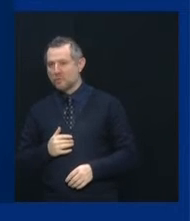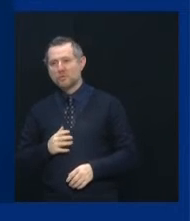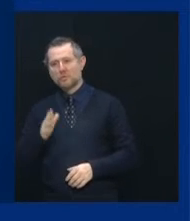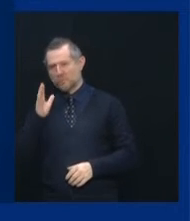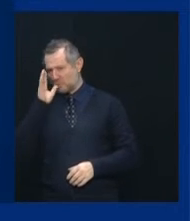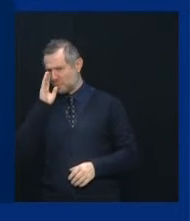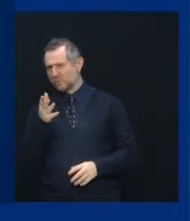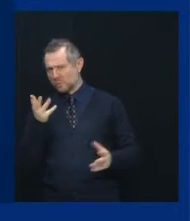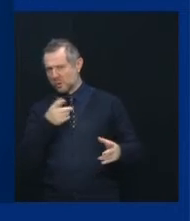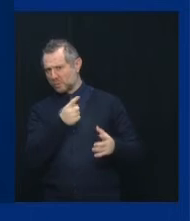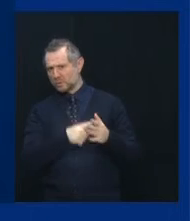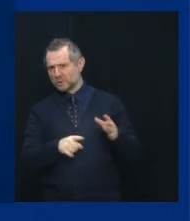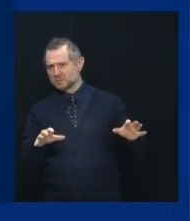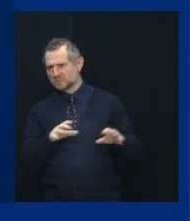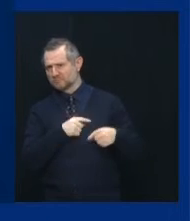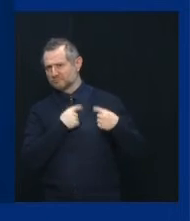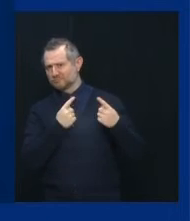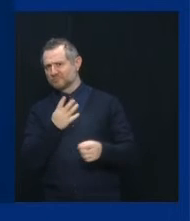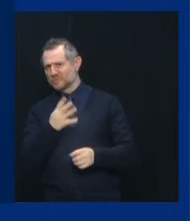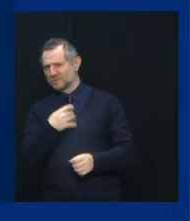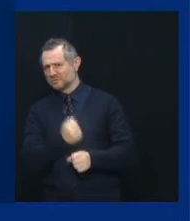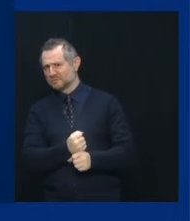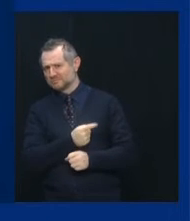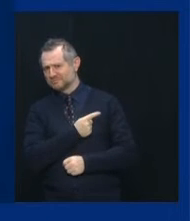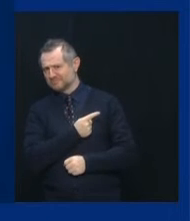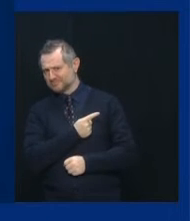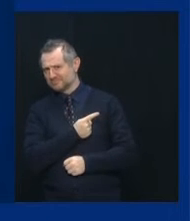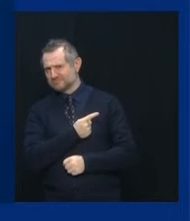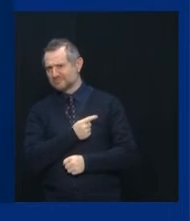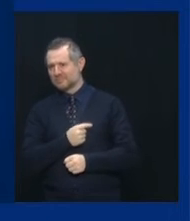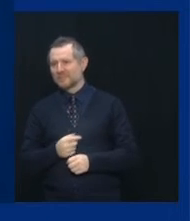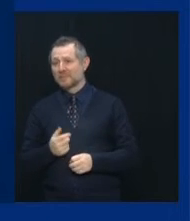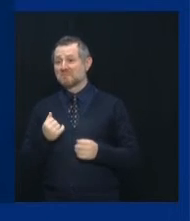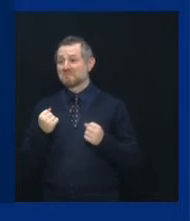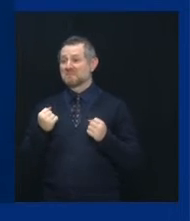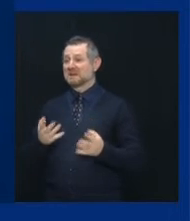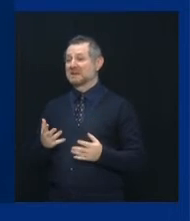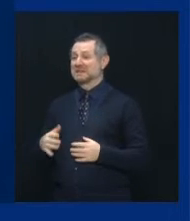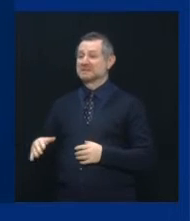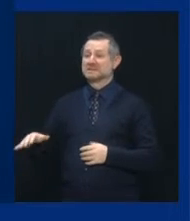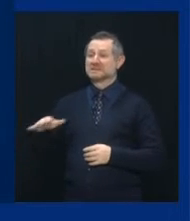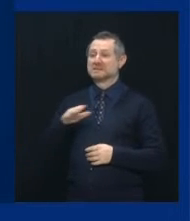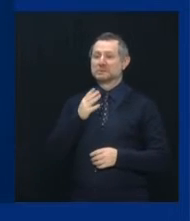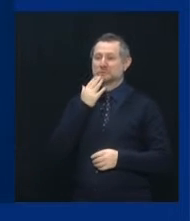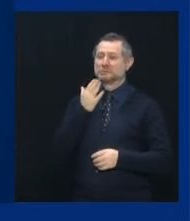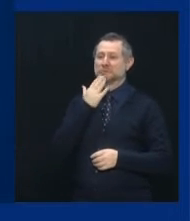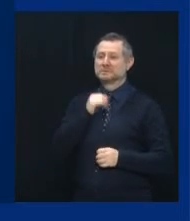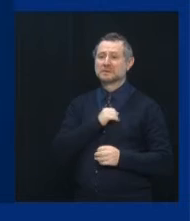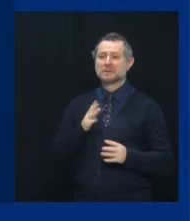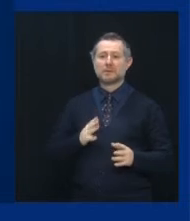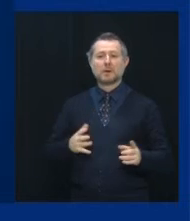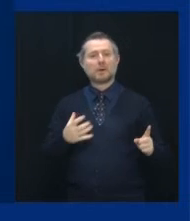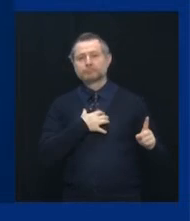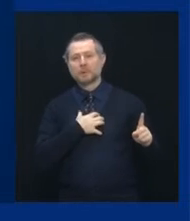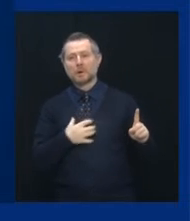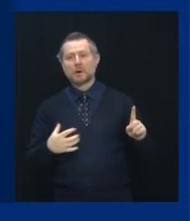4 years. And they did it over the objections of many good senators, like Senator Schumer.